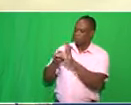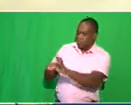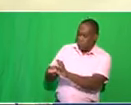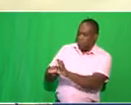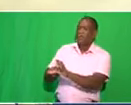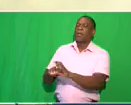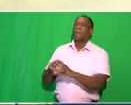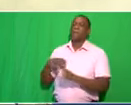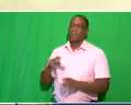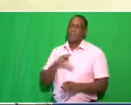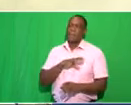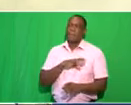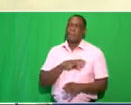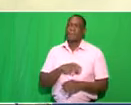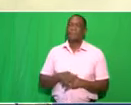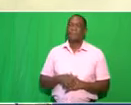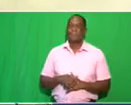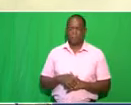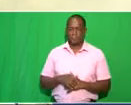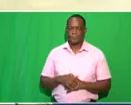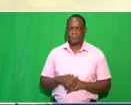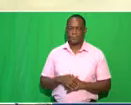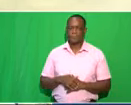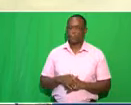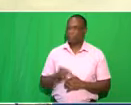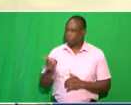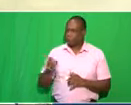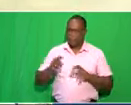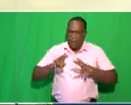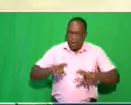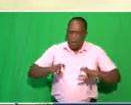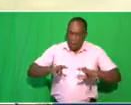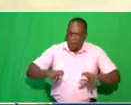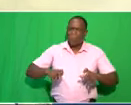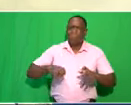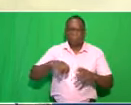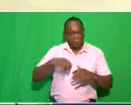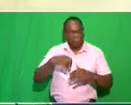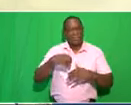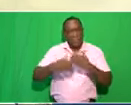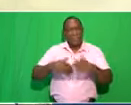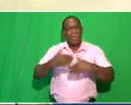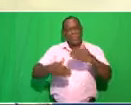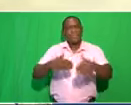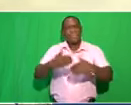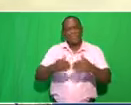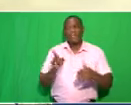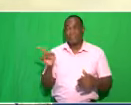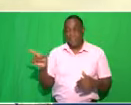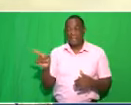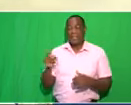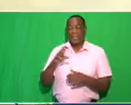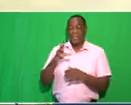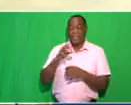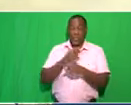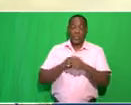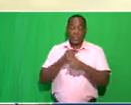us some insights as to the process that was used to get us where we are. He asked some very important